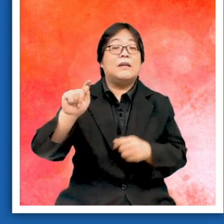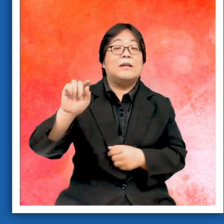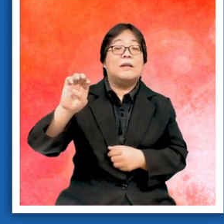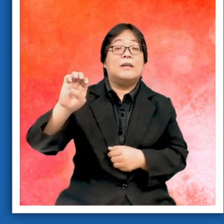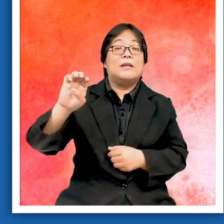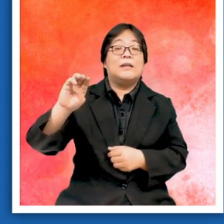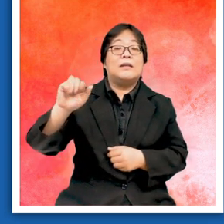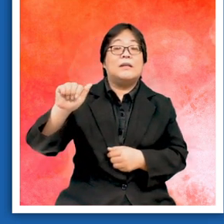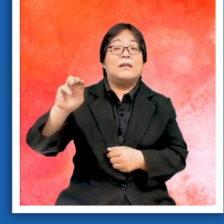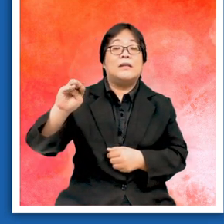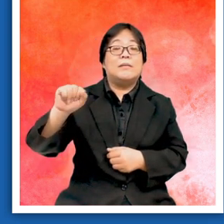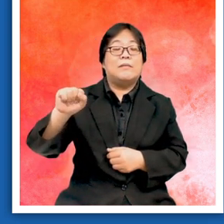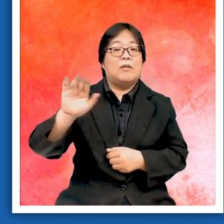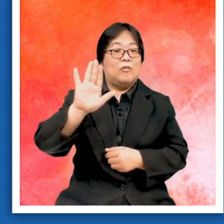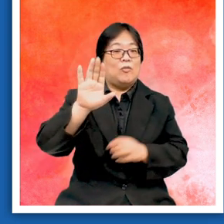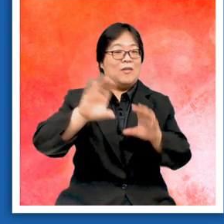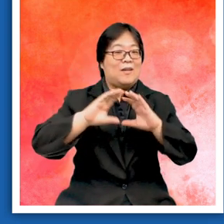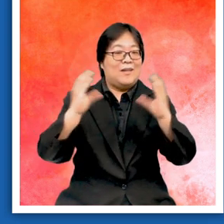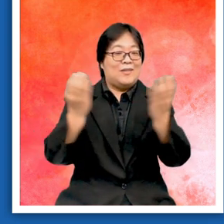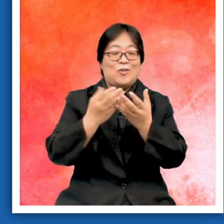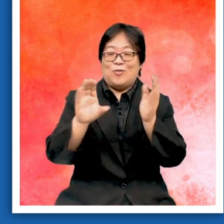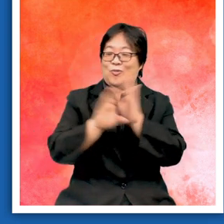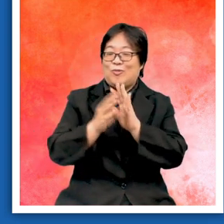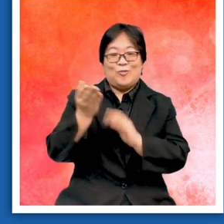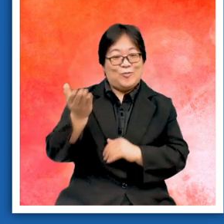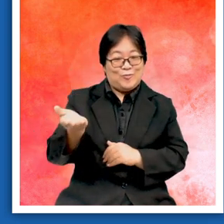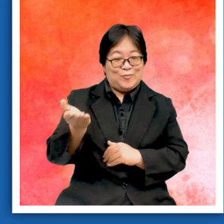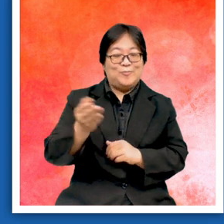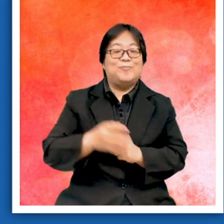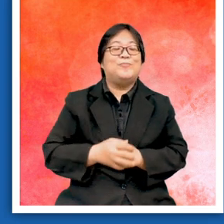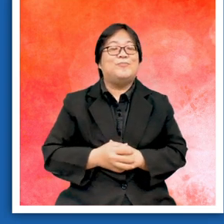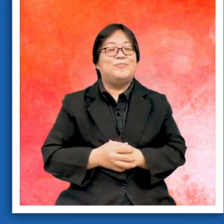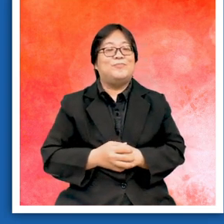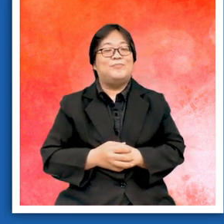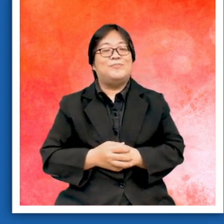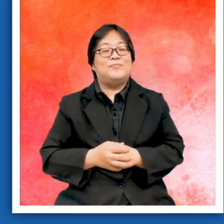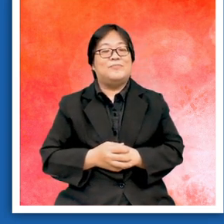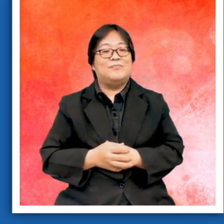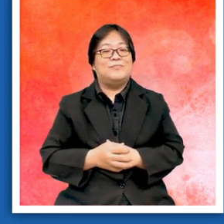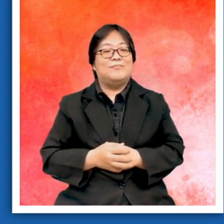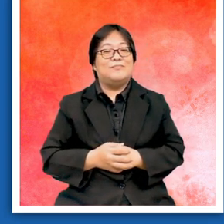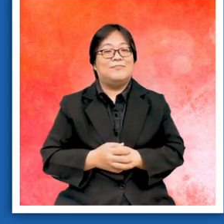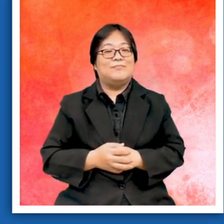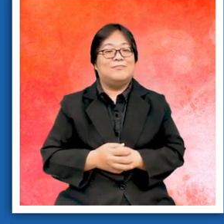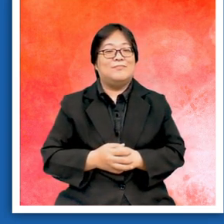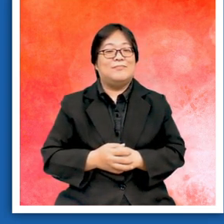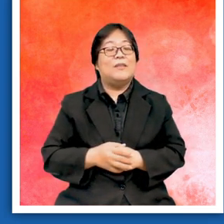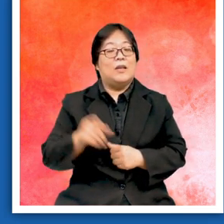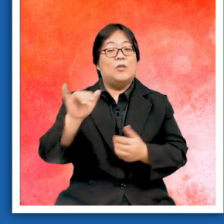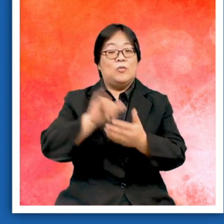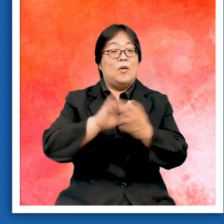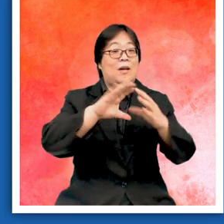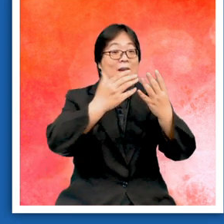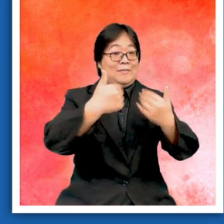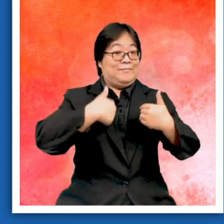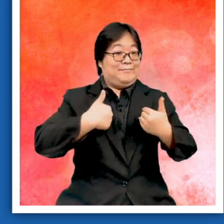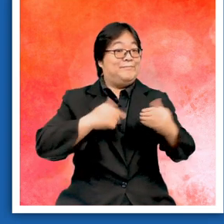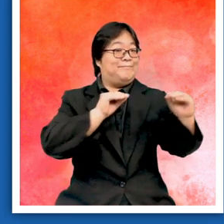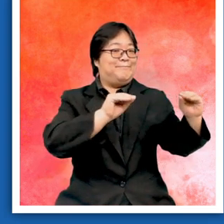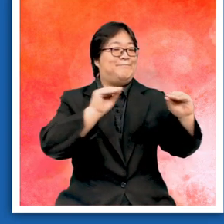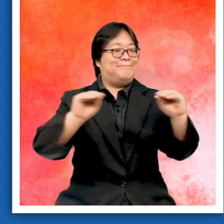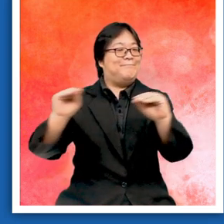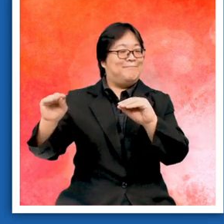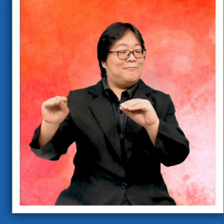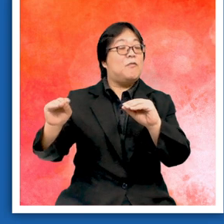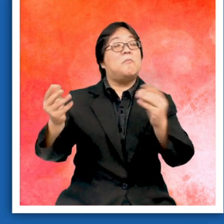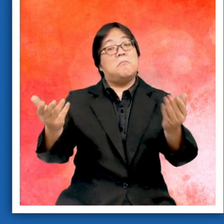your classes, like this one and this one, which are the classes that I teach, or